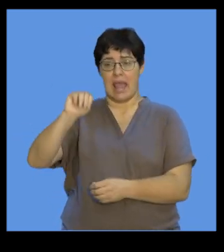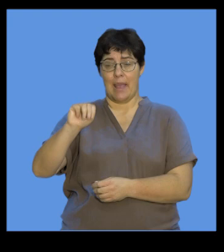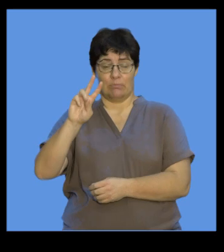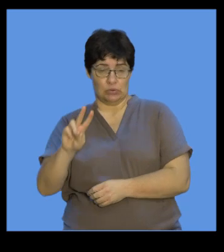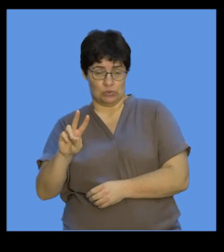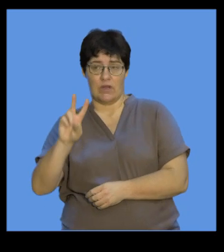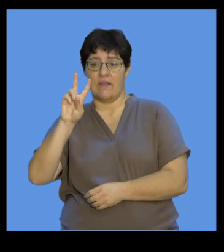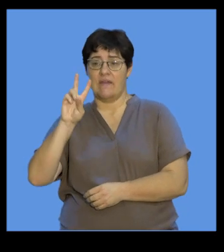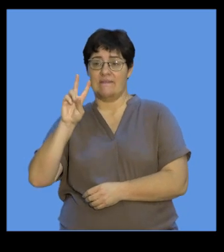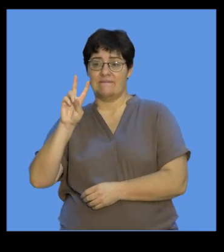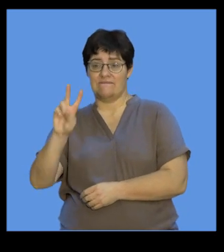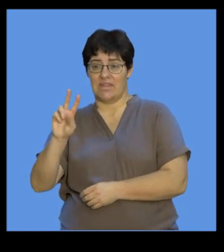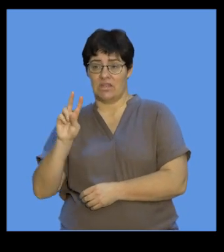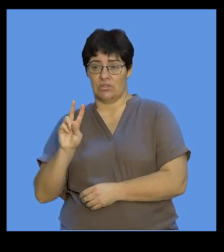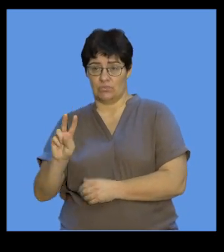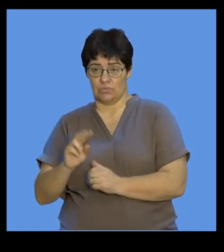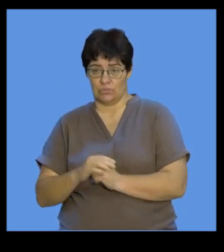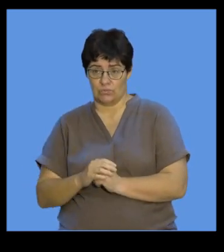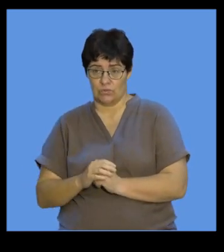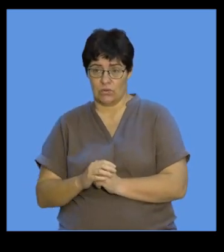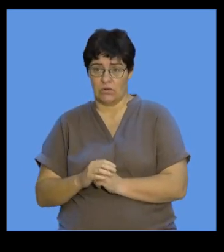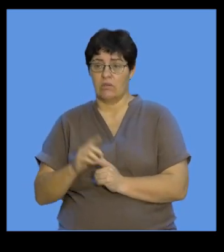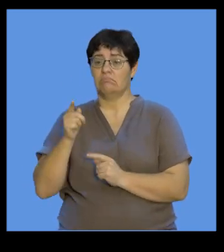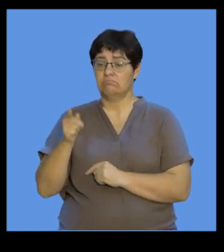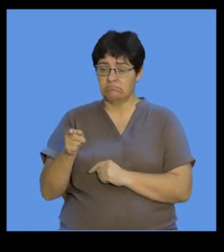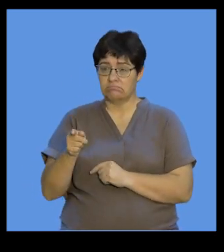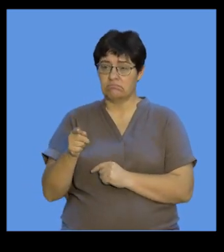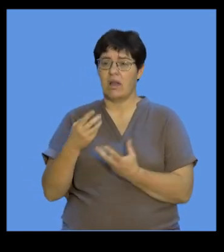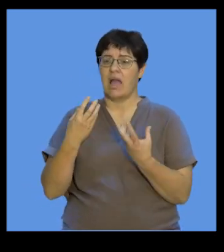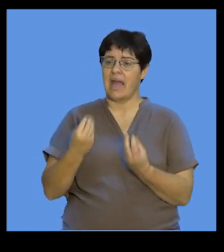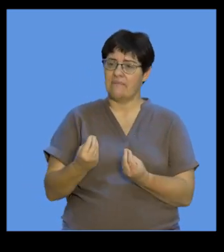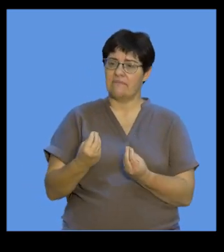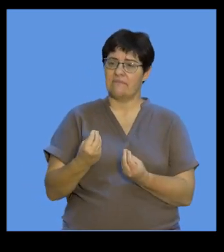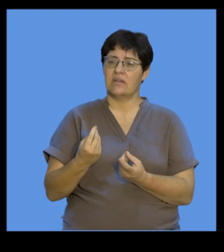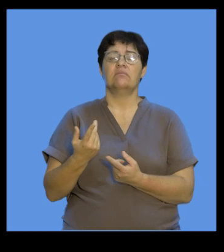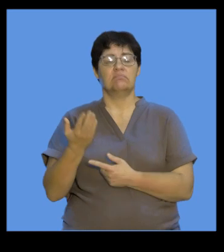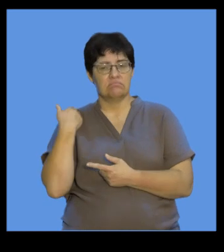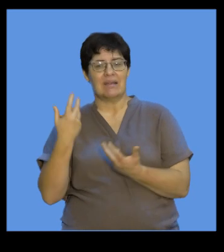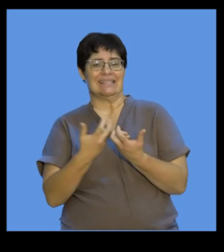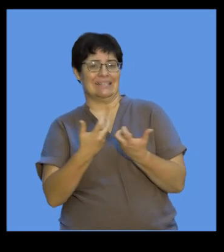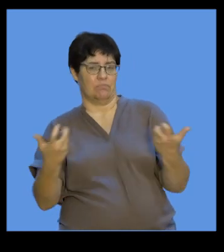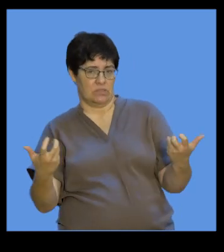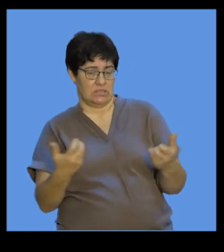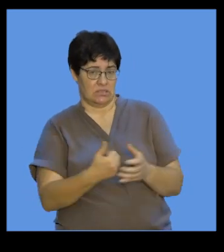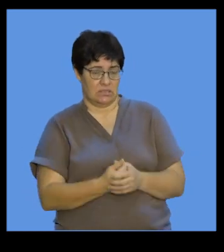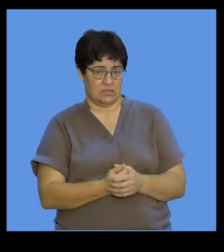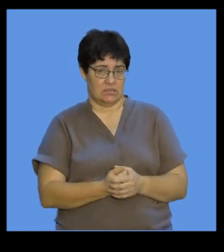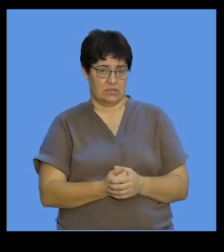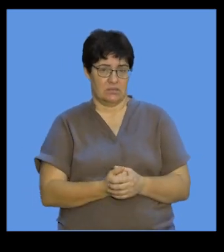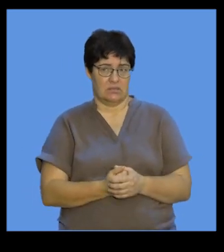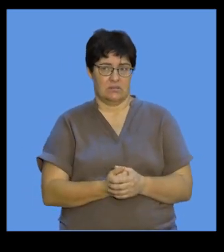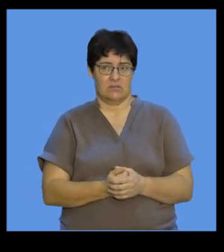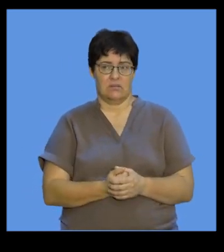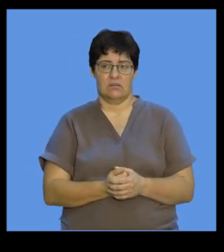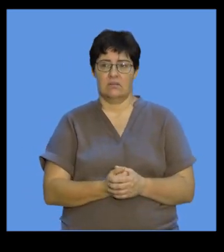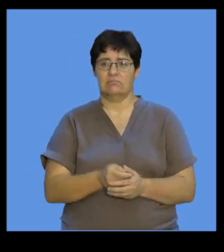Afterwards, we had one option where they were separate. And this is the